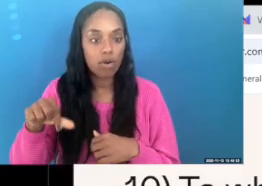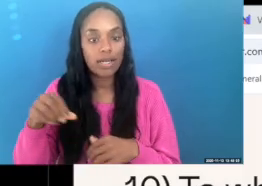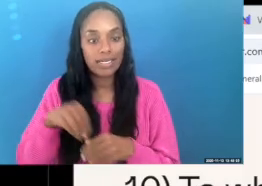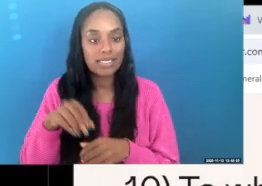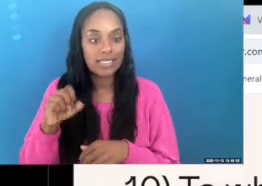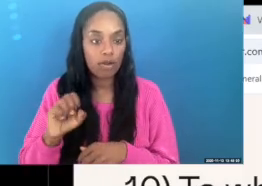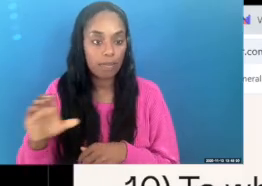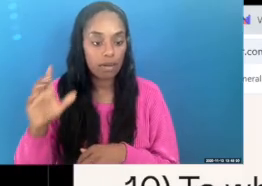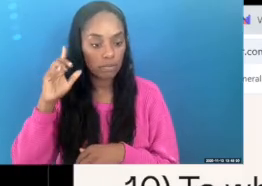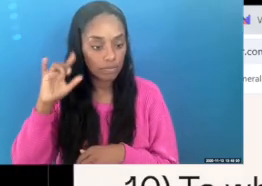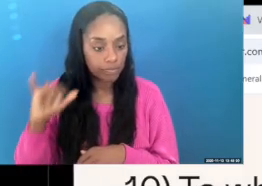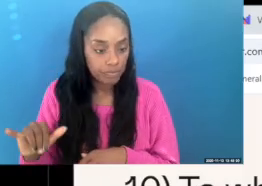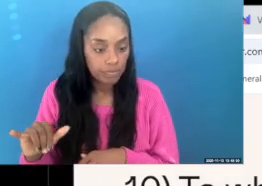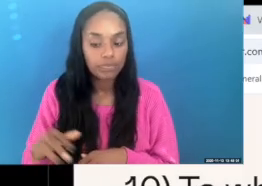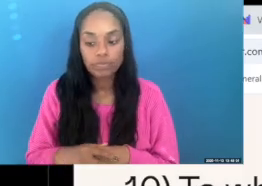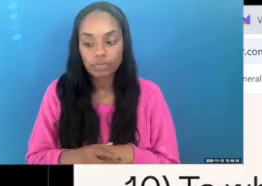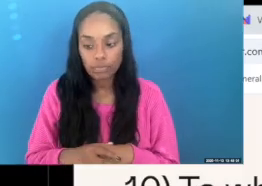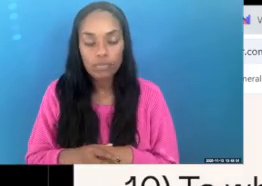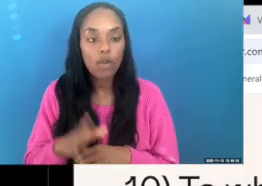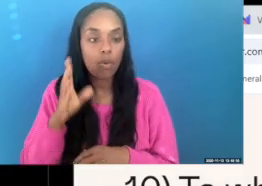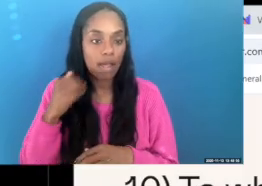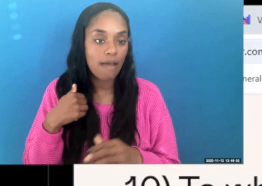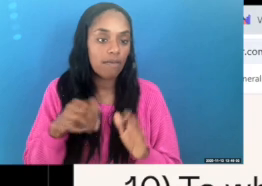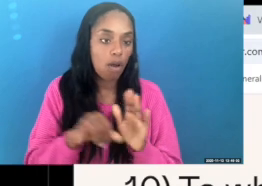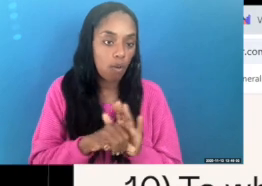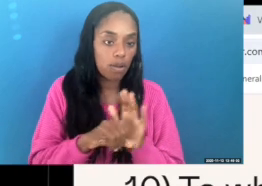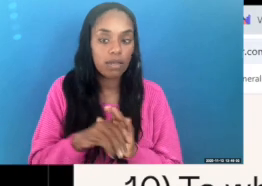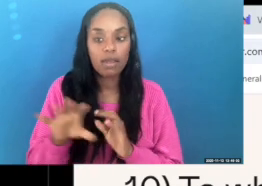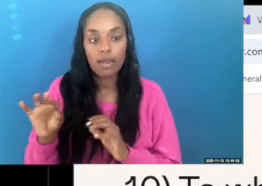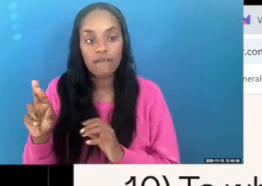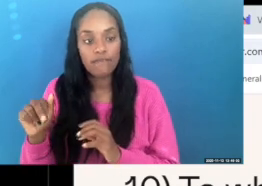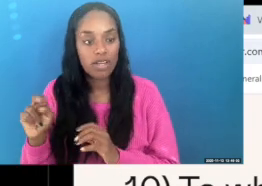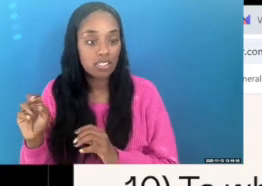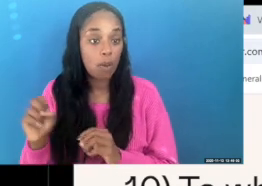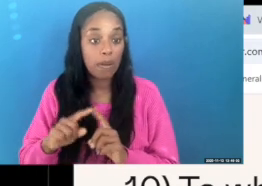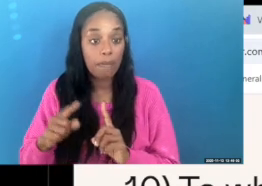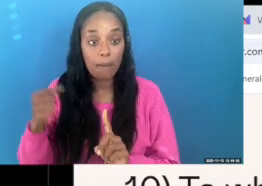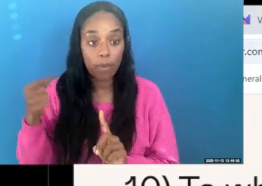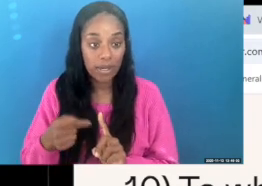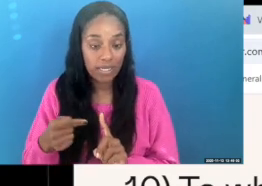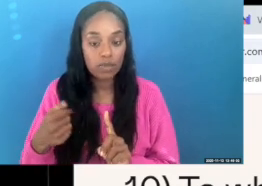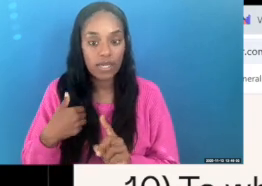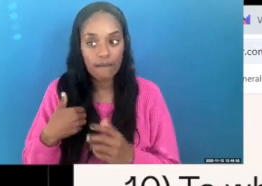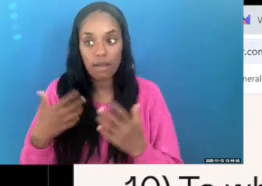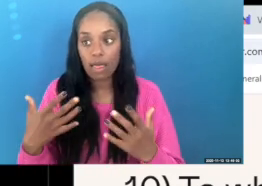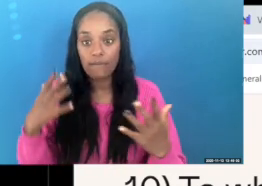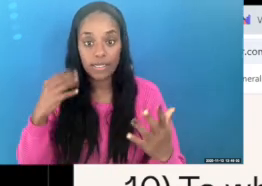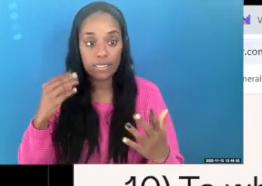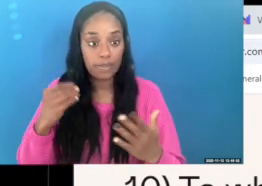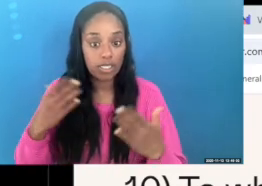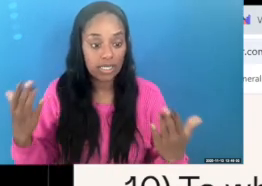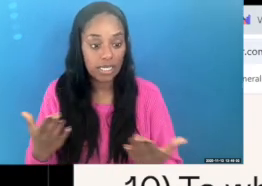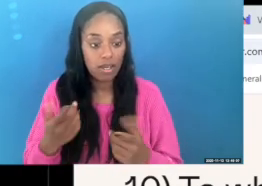others in the pipeline. We plan to break ground in Q2 in Sacramento. There will be an opening